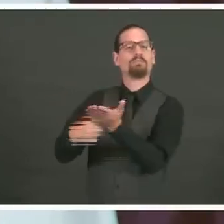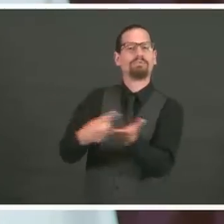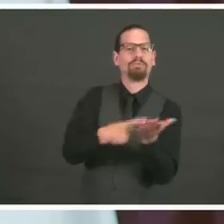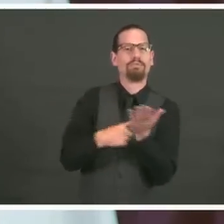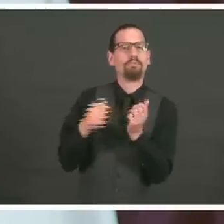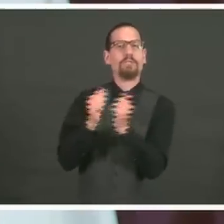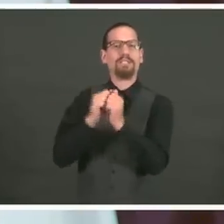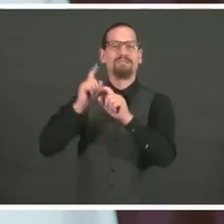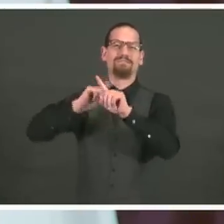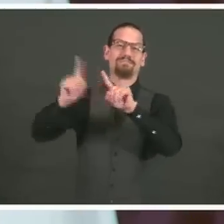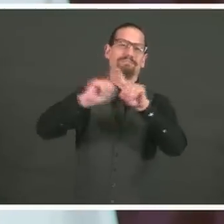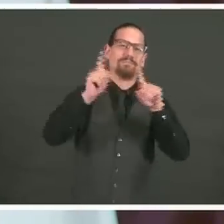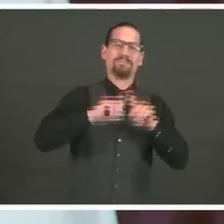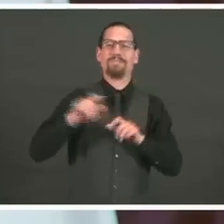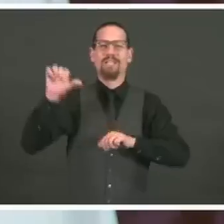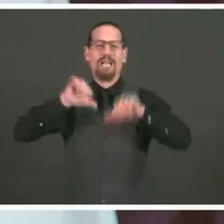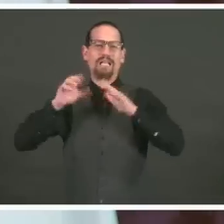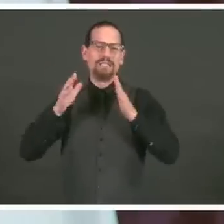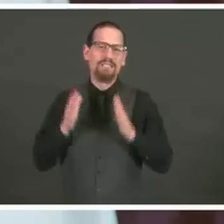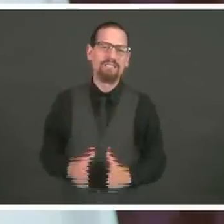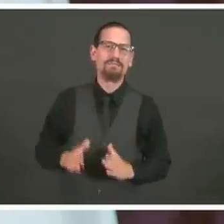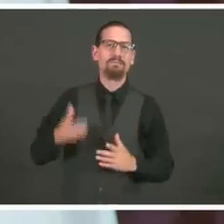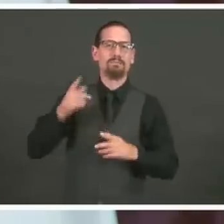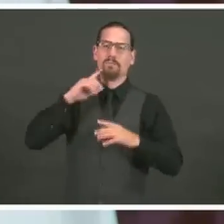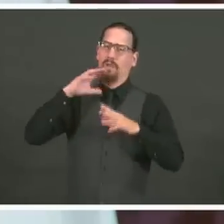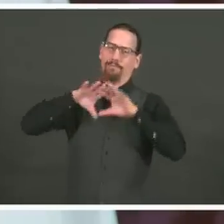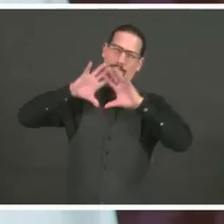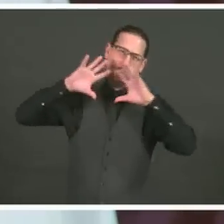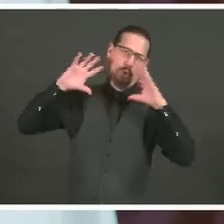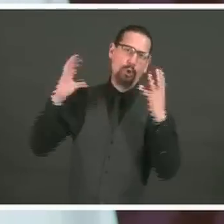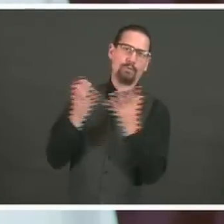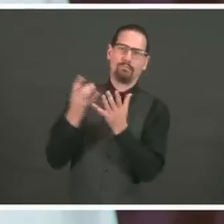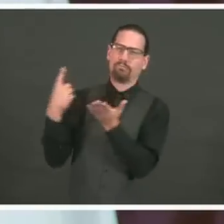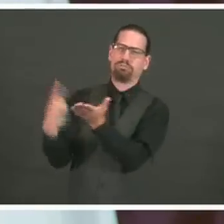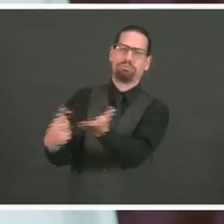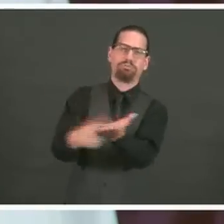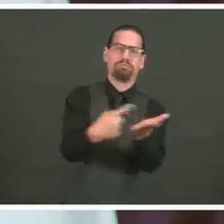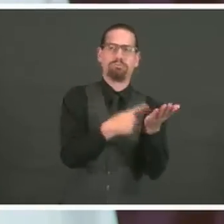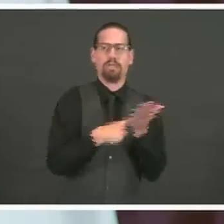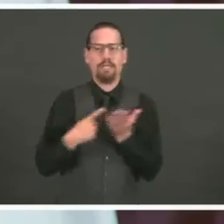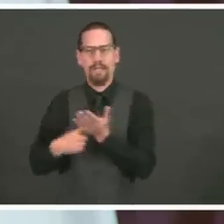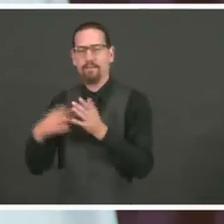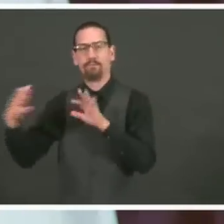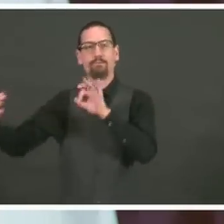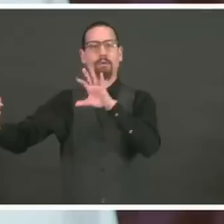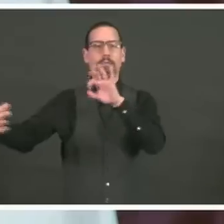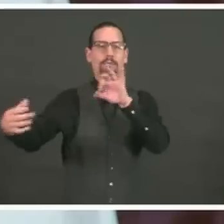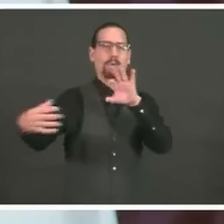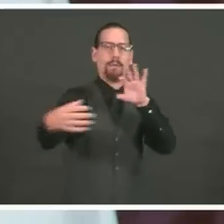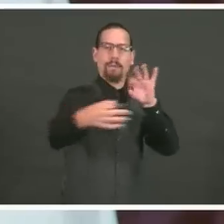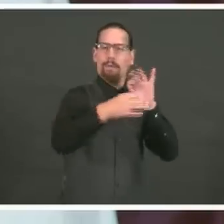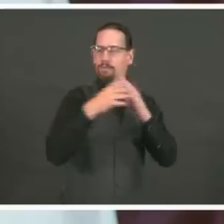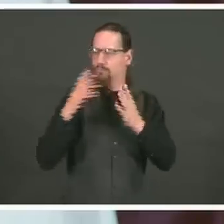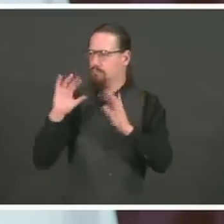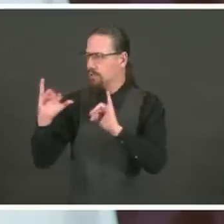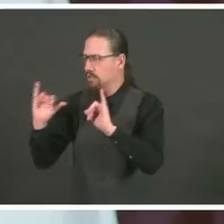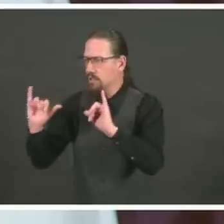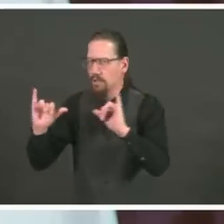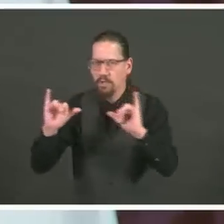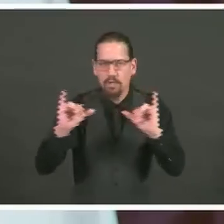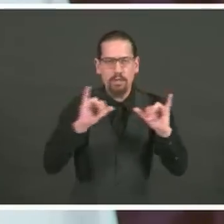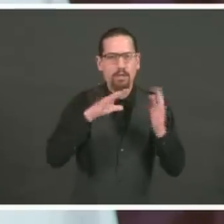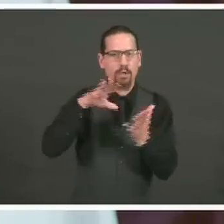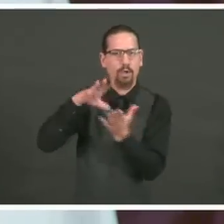people outside as much as possible. So we're going to be putting our back into that and inviting everyone to get creative. Let's